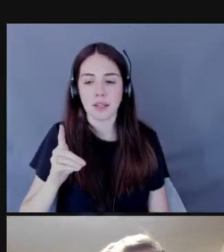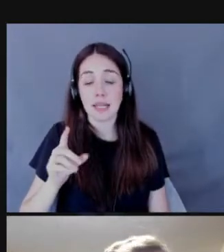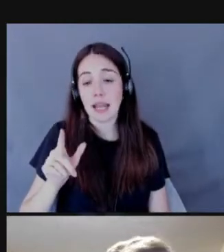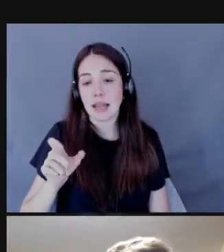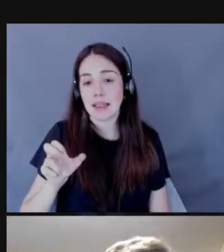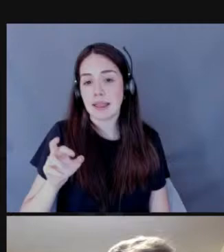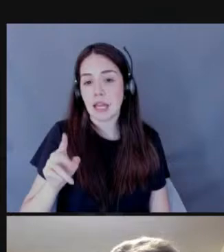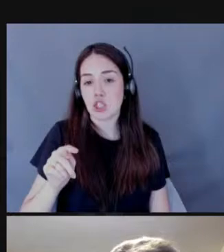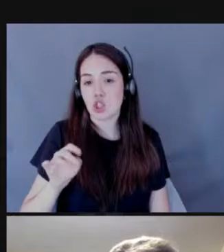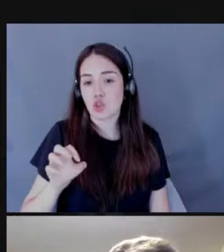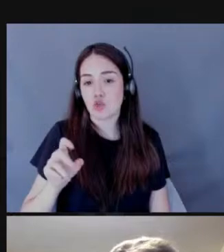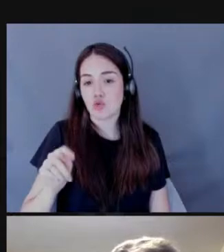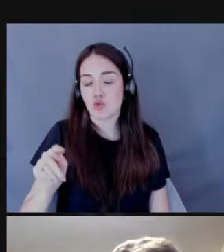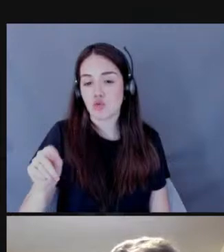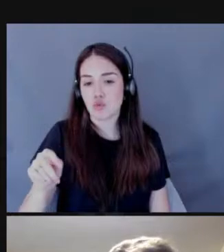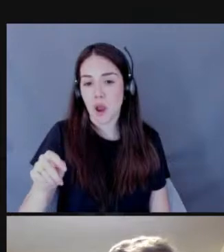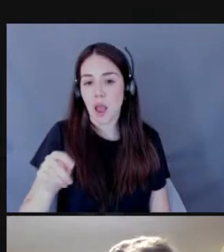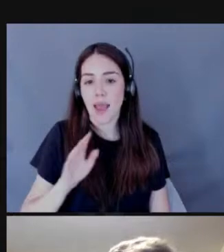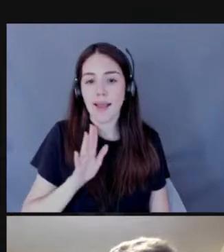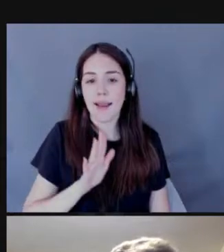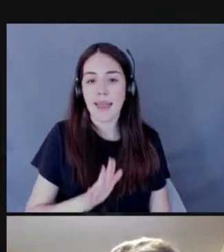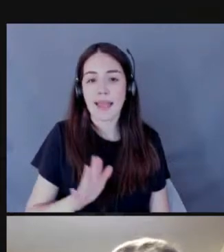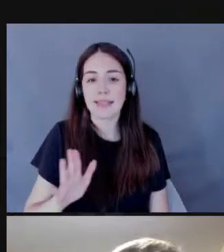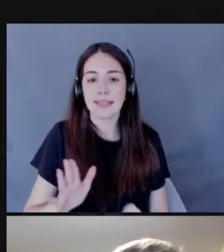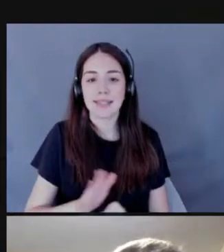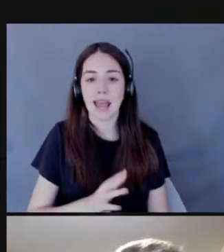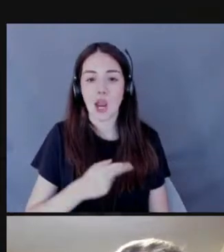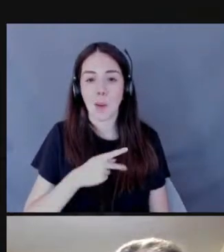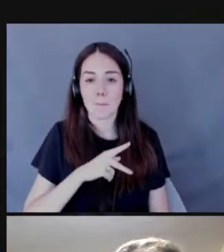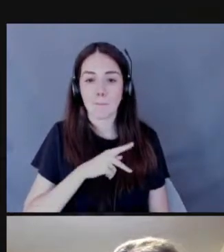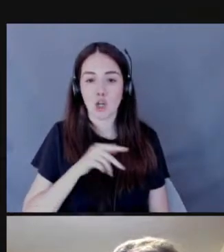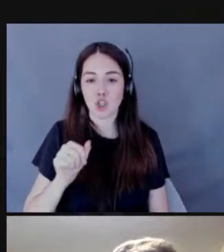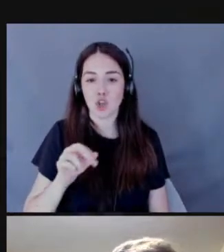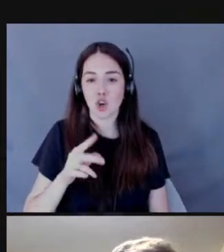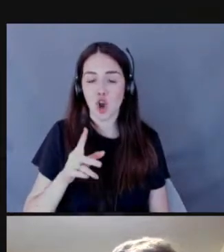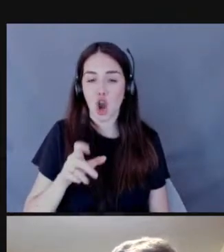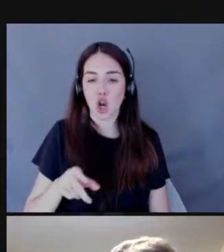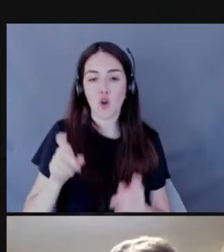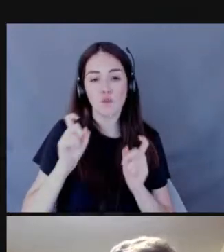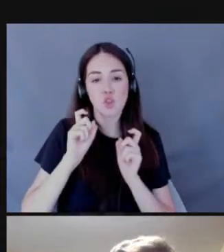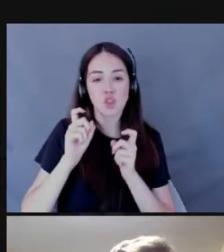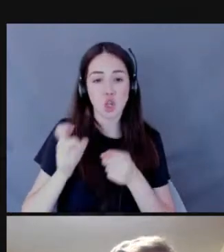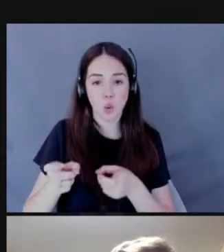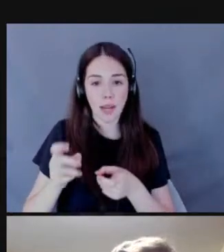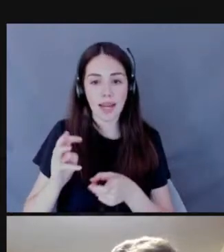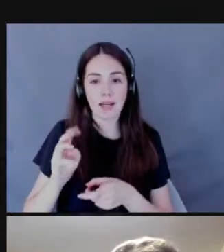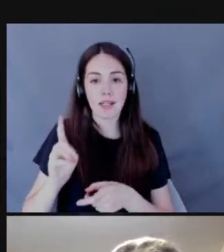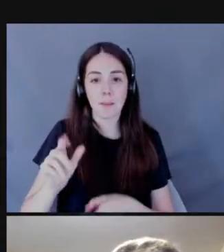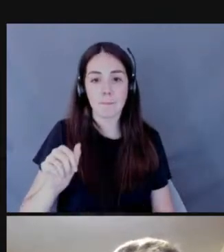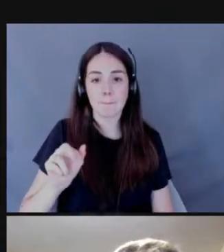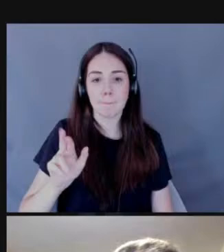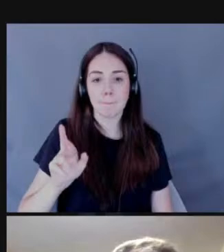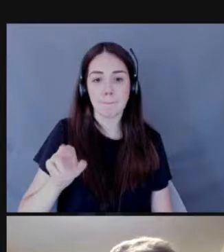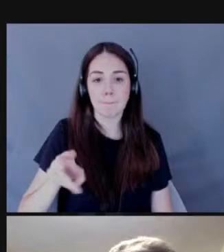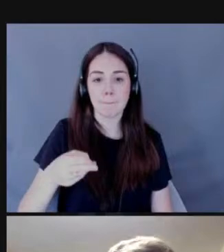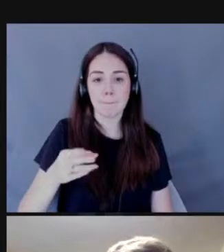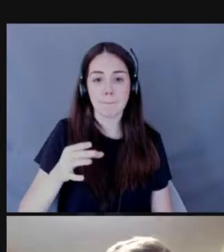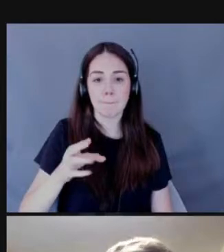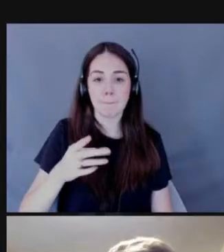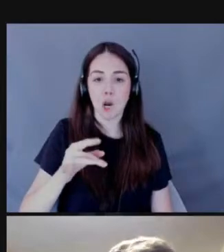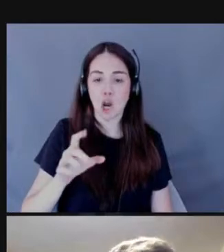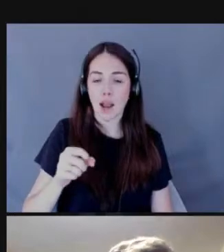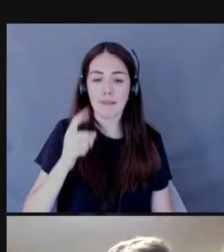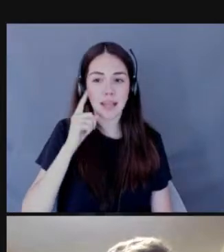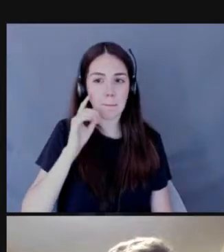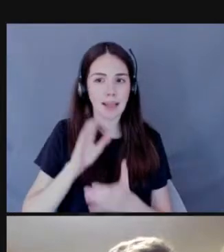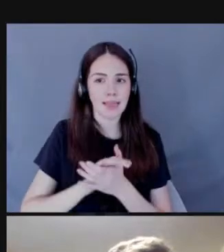Trott also had his entire personal archive had been donated to the Maryland Archives. And so I believe it was in